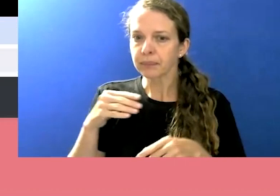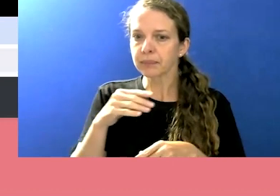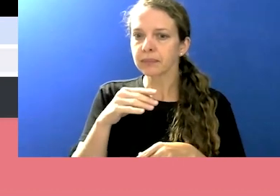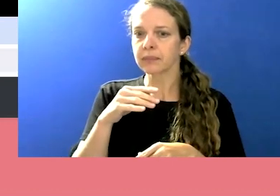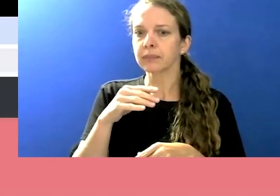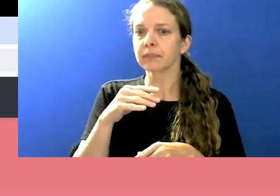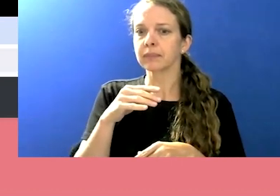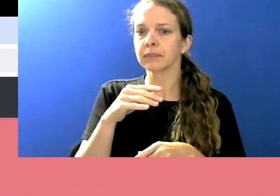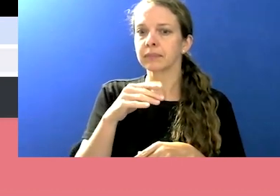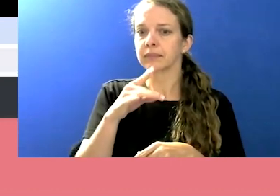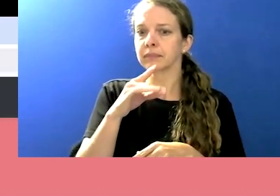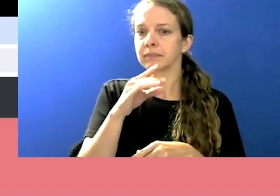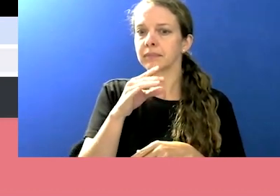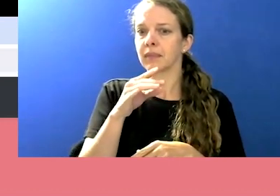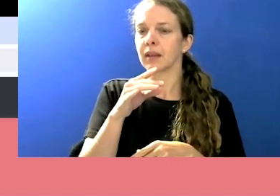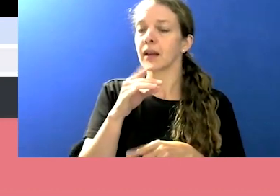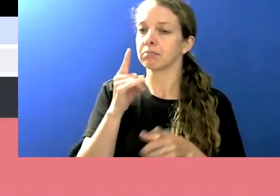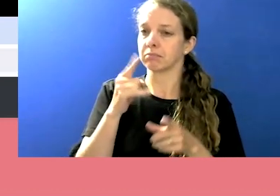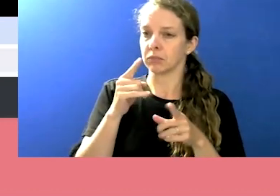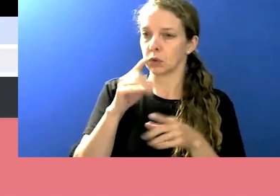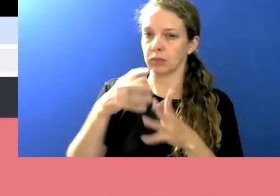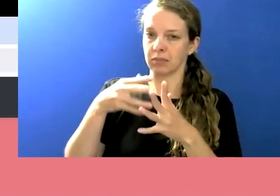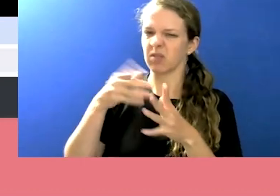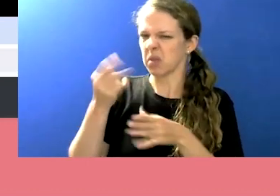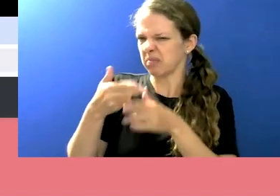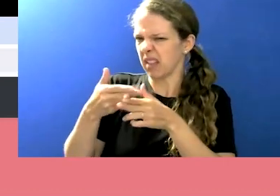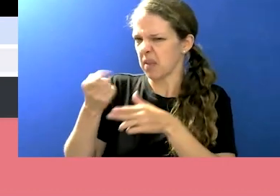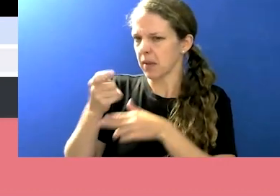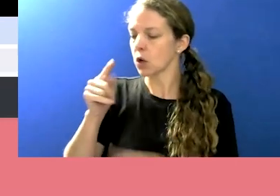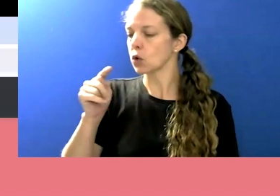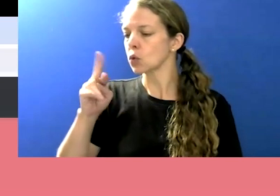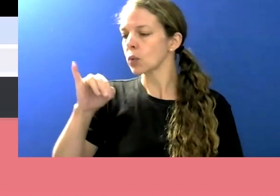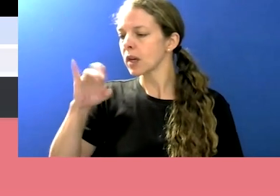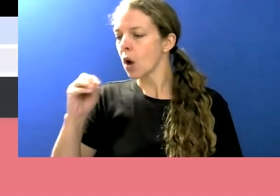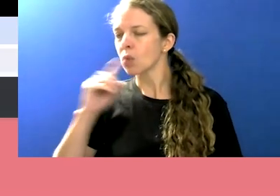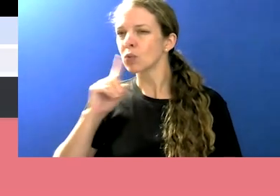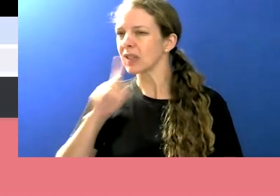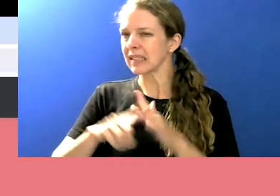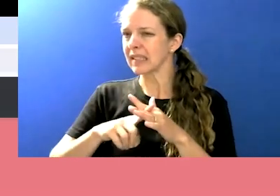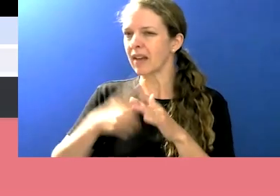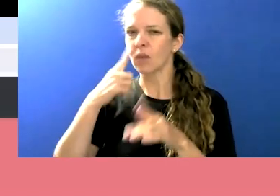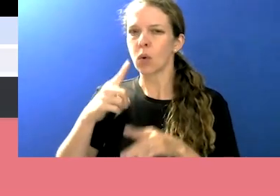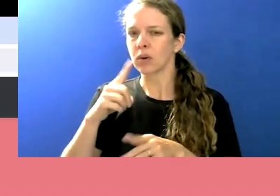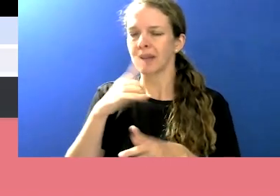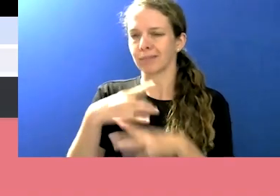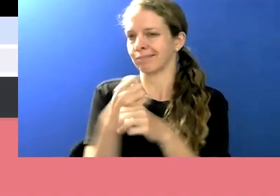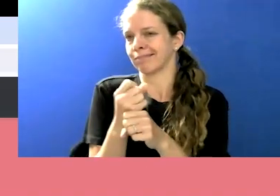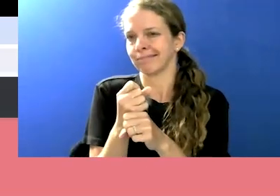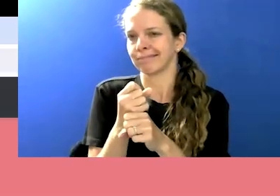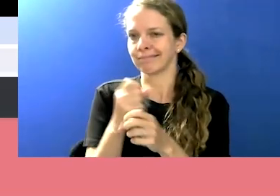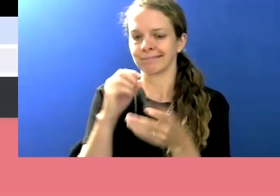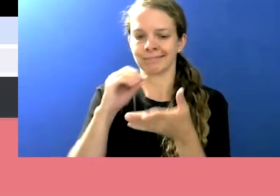which we'll get into in a bit. TRiO does not necessarily really stand for, it's not like acronym for anything, it's just the